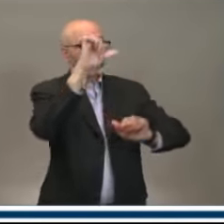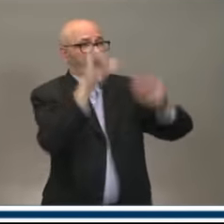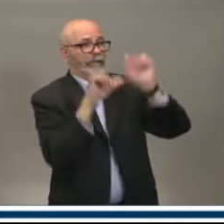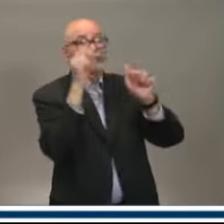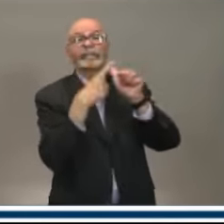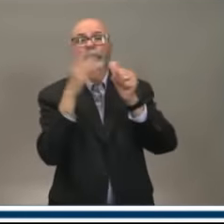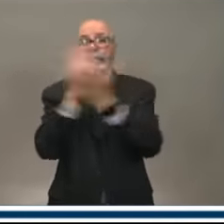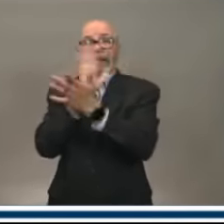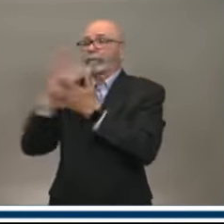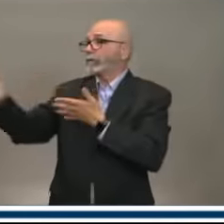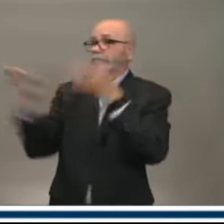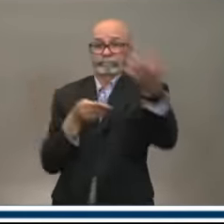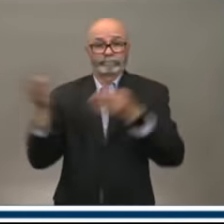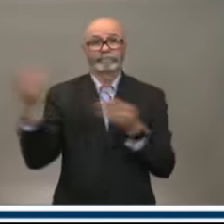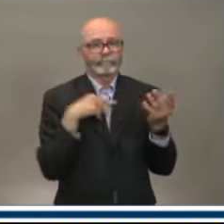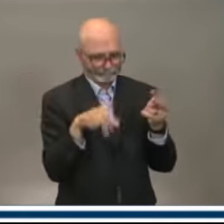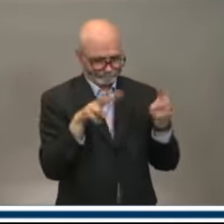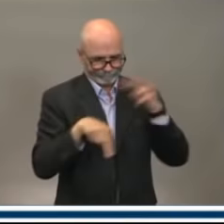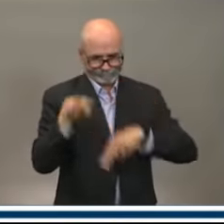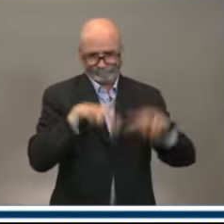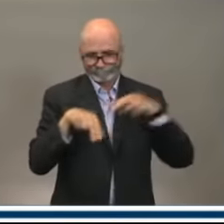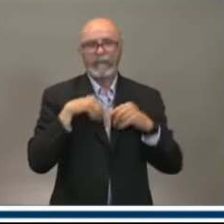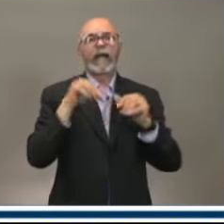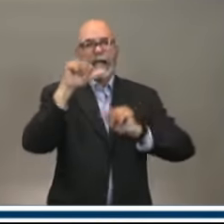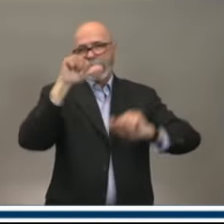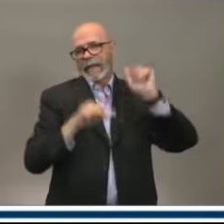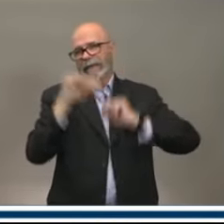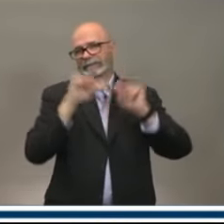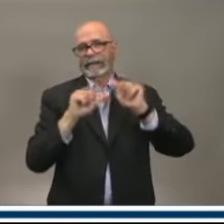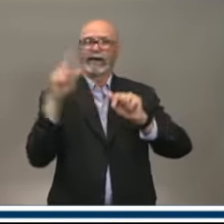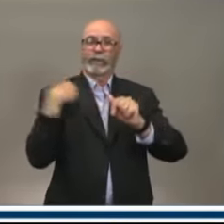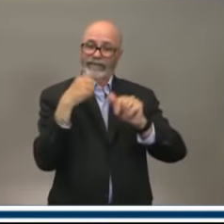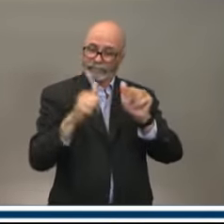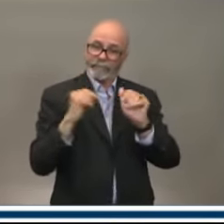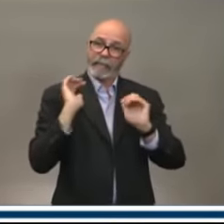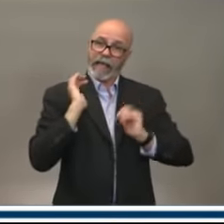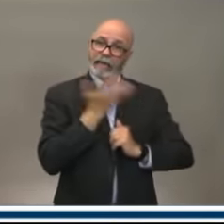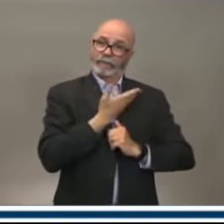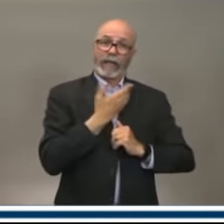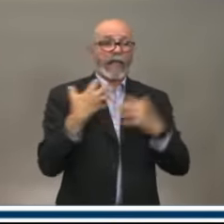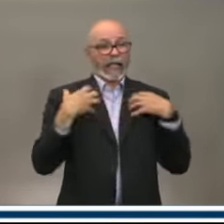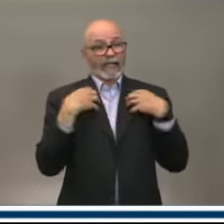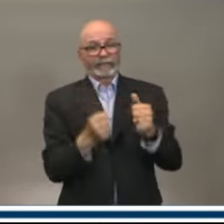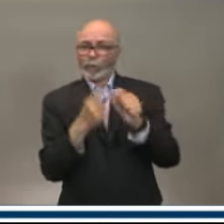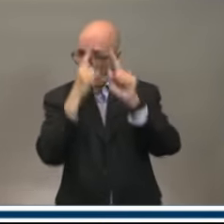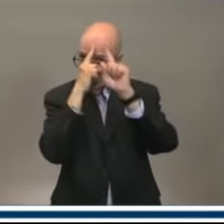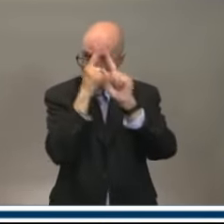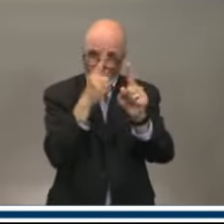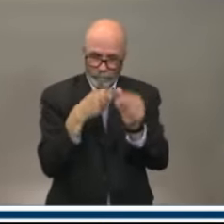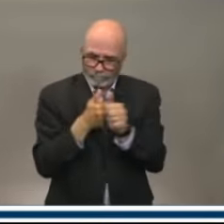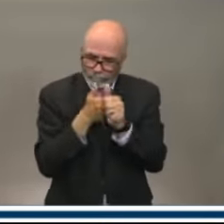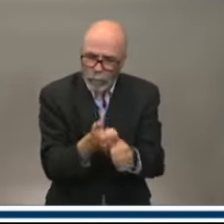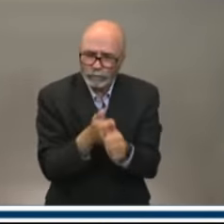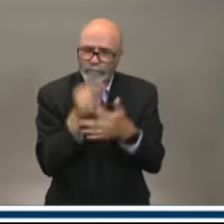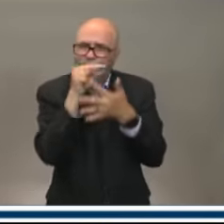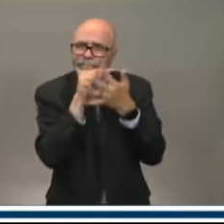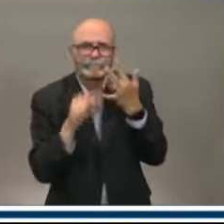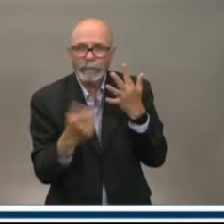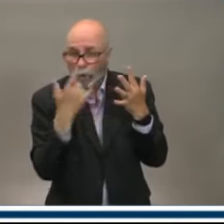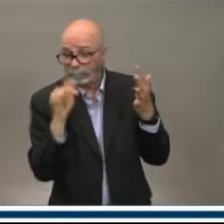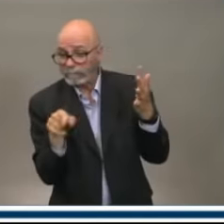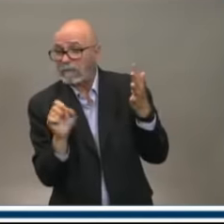and match them up with public health objectives, there's things we're looking at. That what is the feasibility of what we're